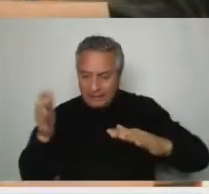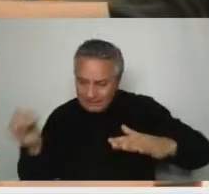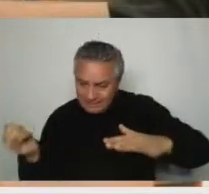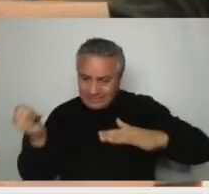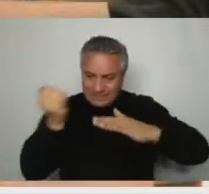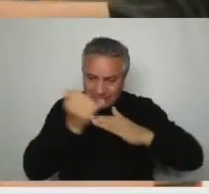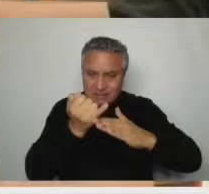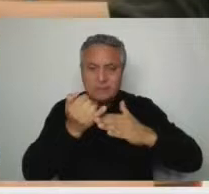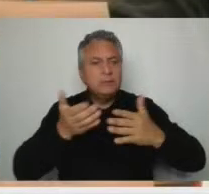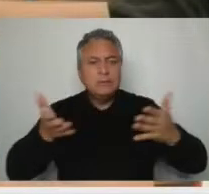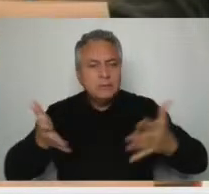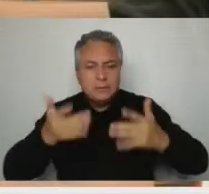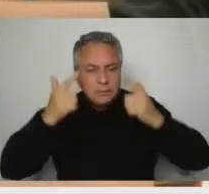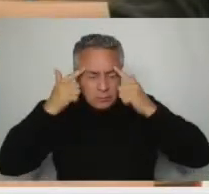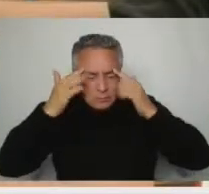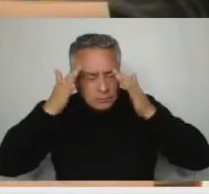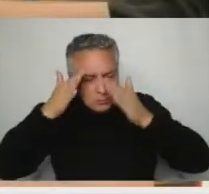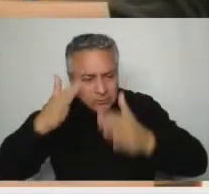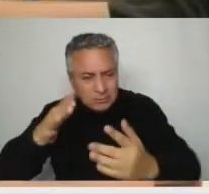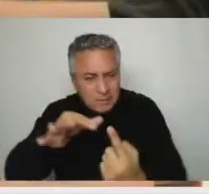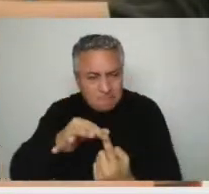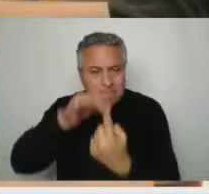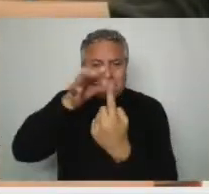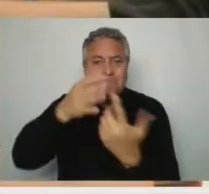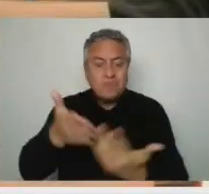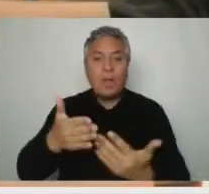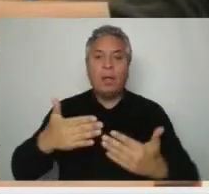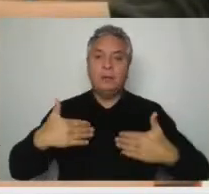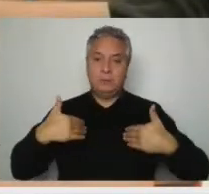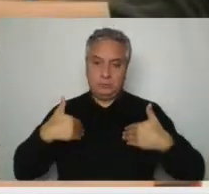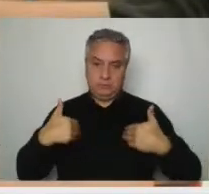should have health at its core.